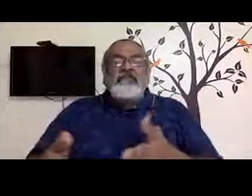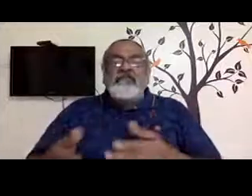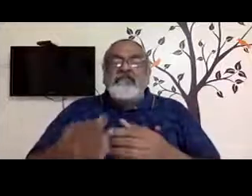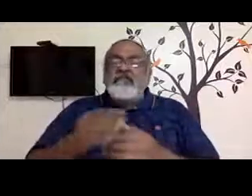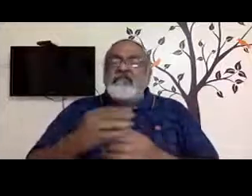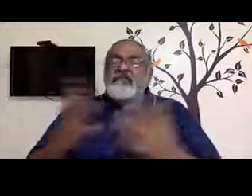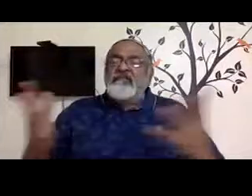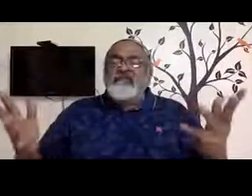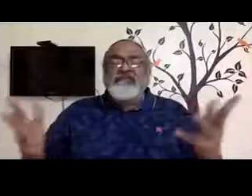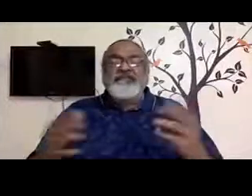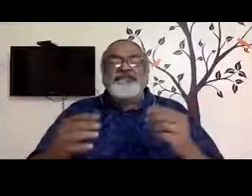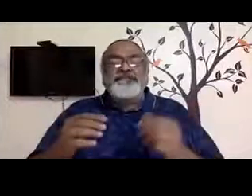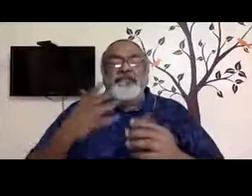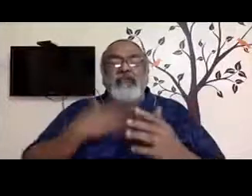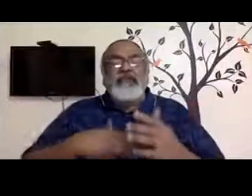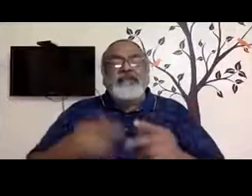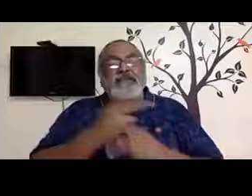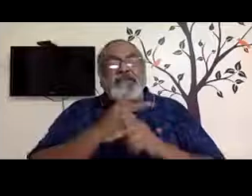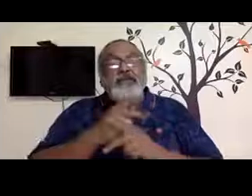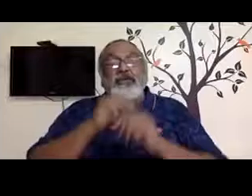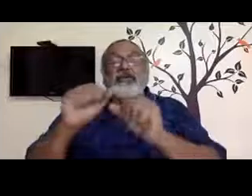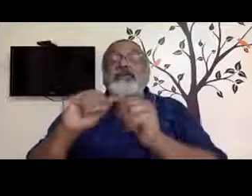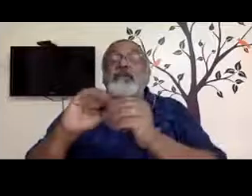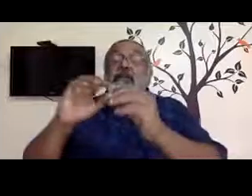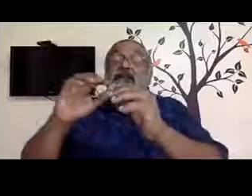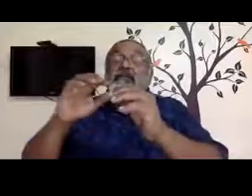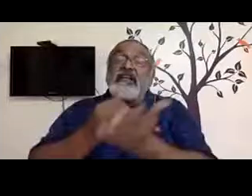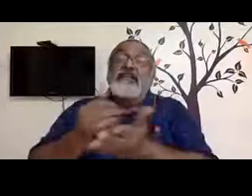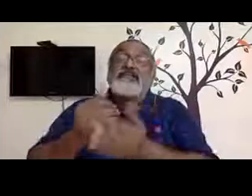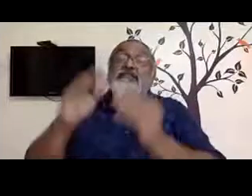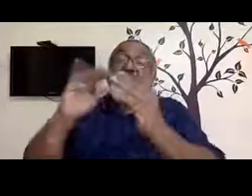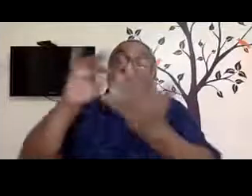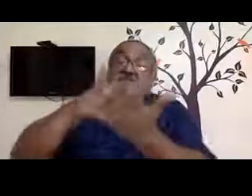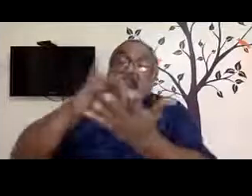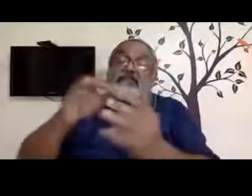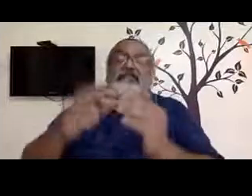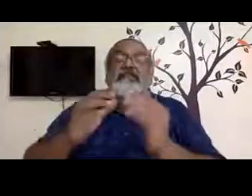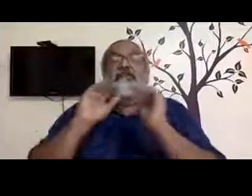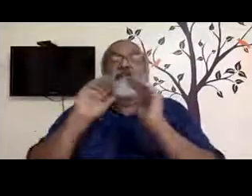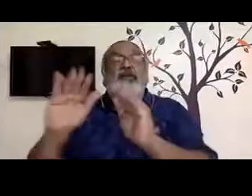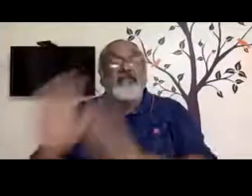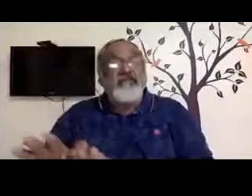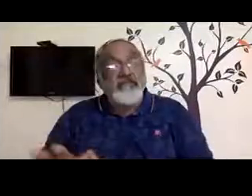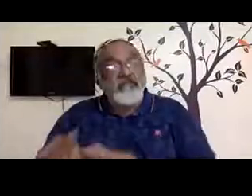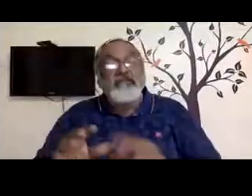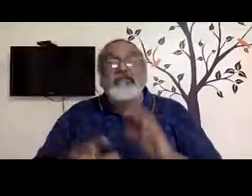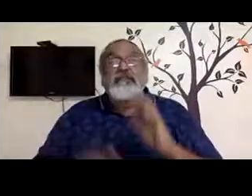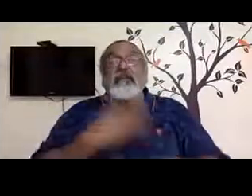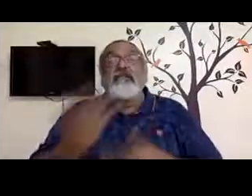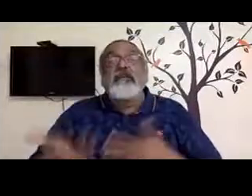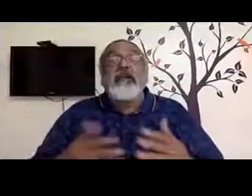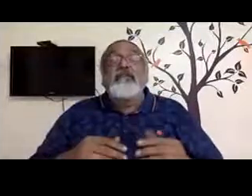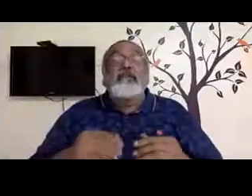to be provided healthcare in their own community. And we have the maternal and adolescent